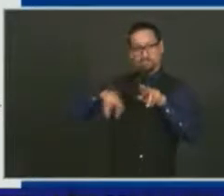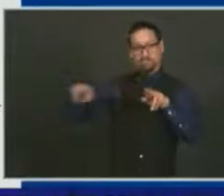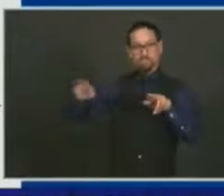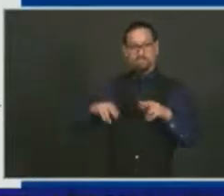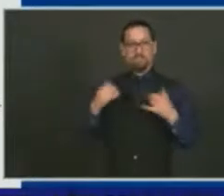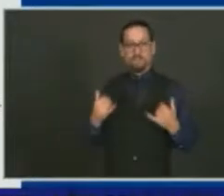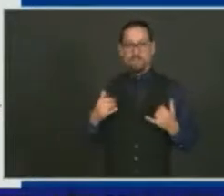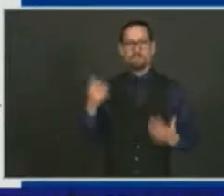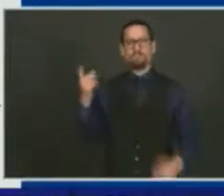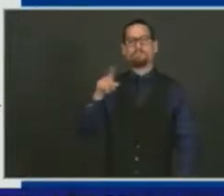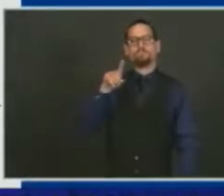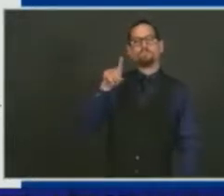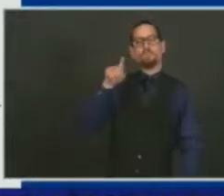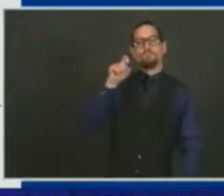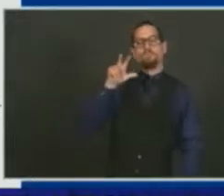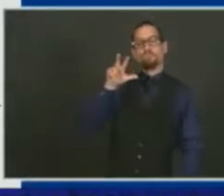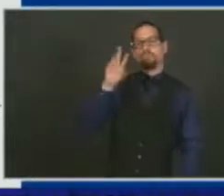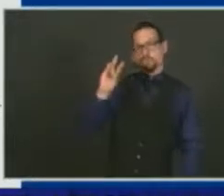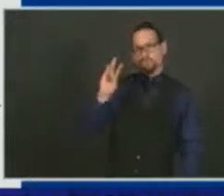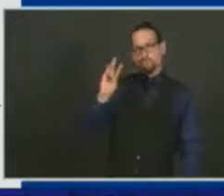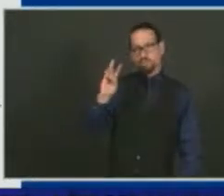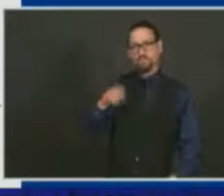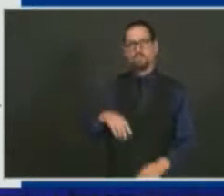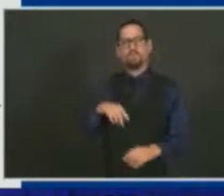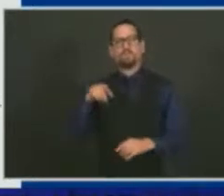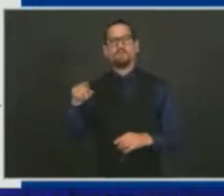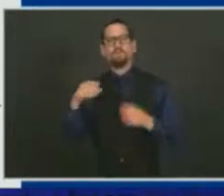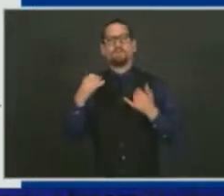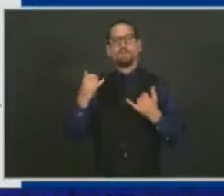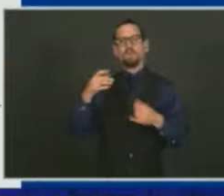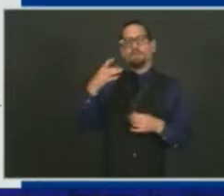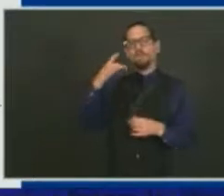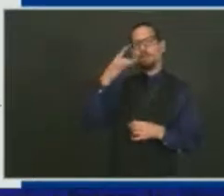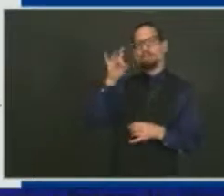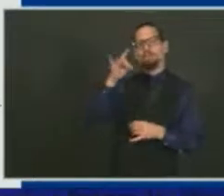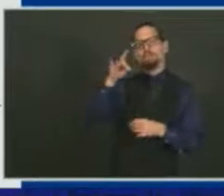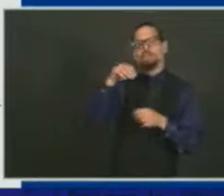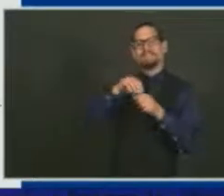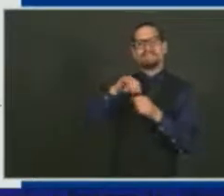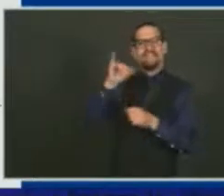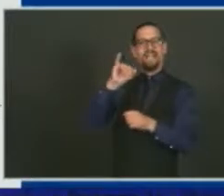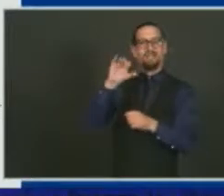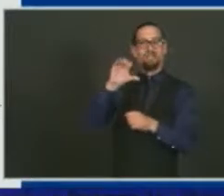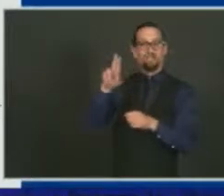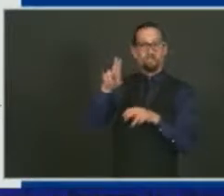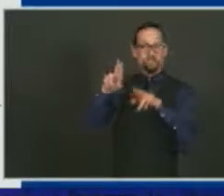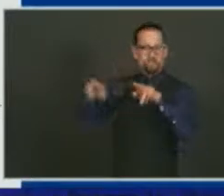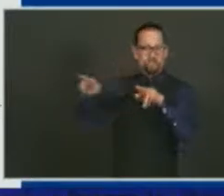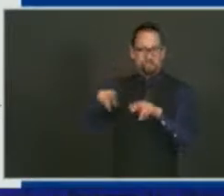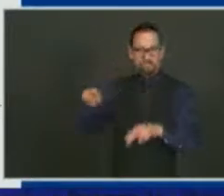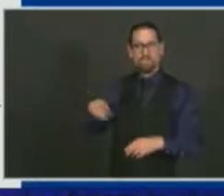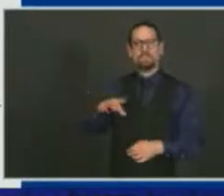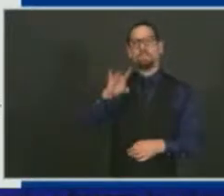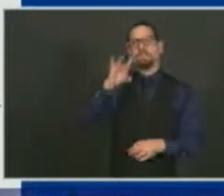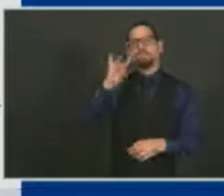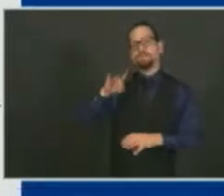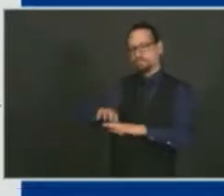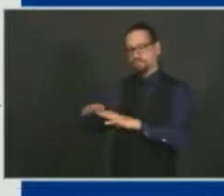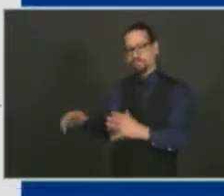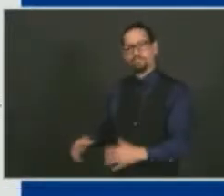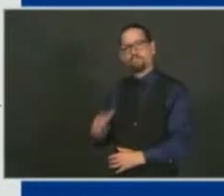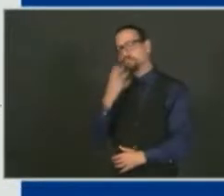and 8 people are on a ventilator. We sadly have 4 new COVID-19